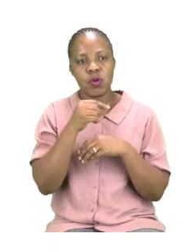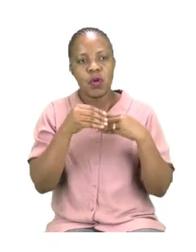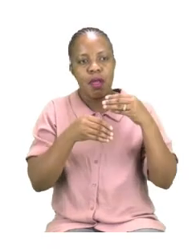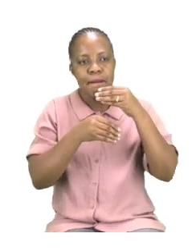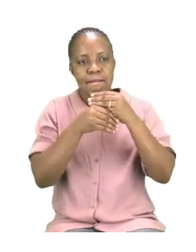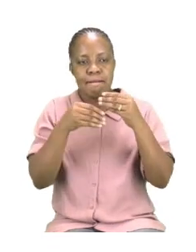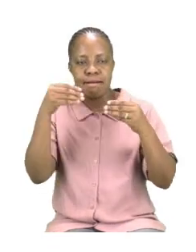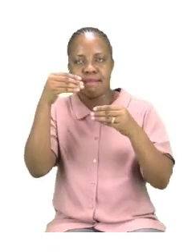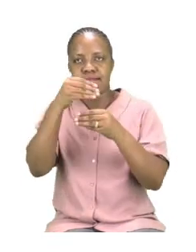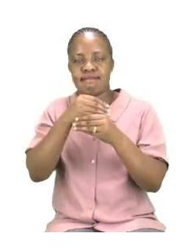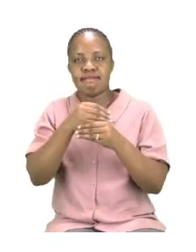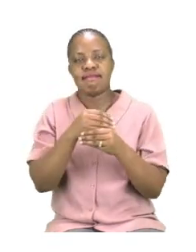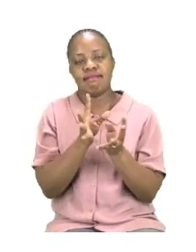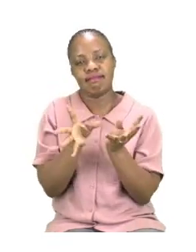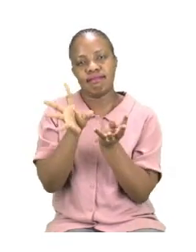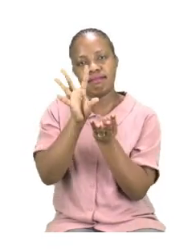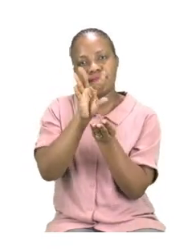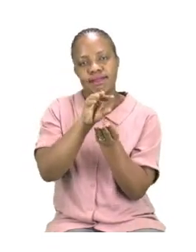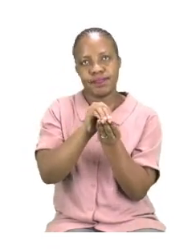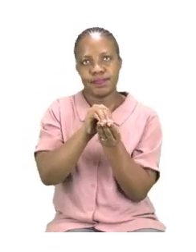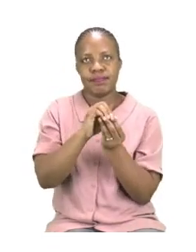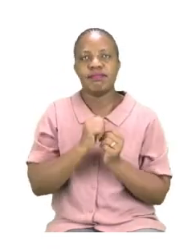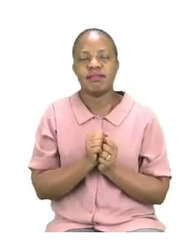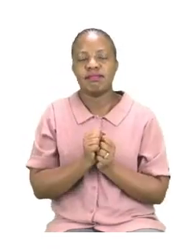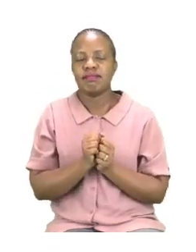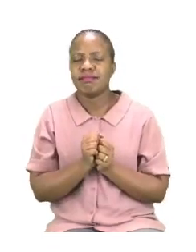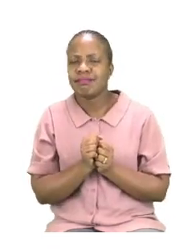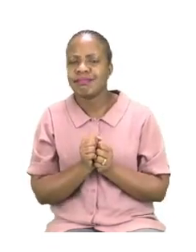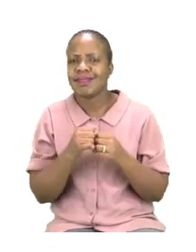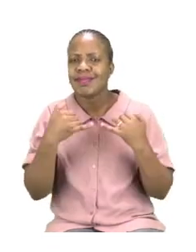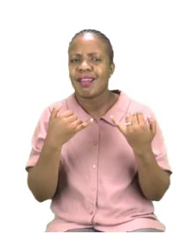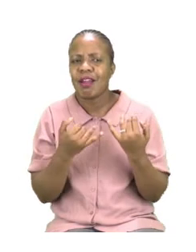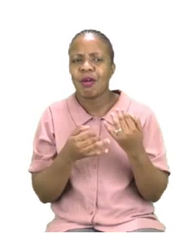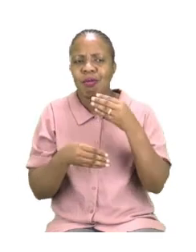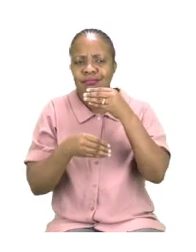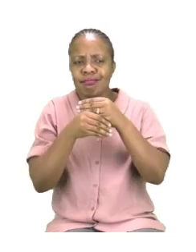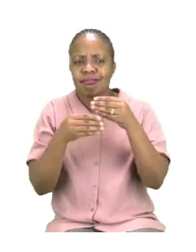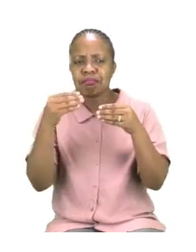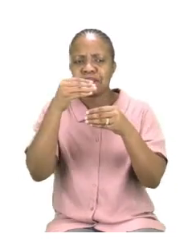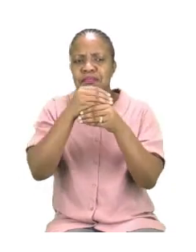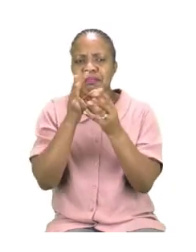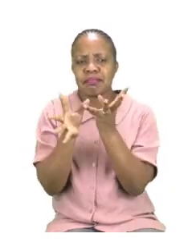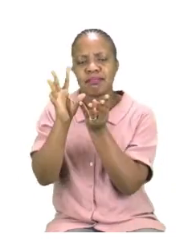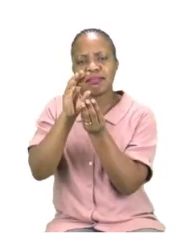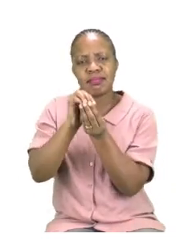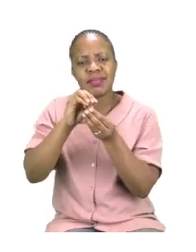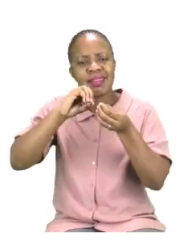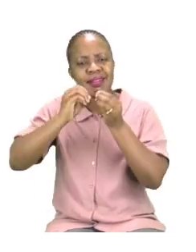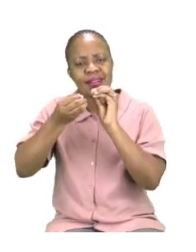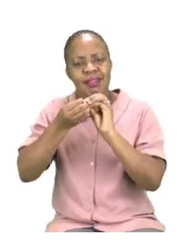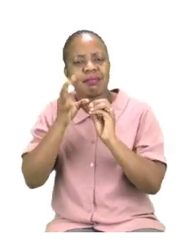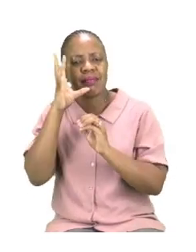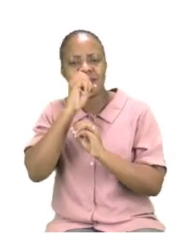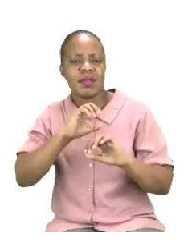build the sum if one number is missing? Well, this one, boys and girls, is very